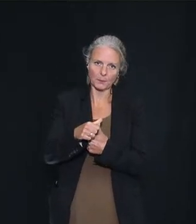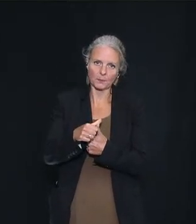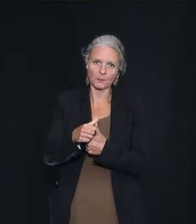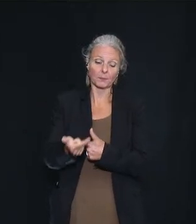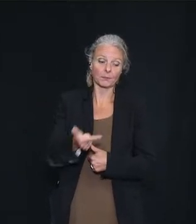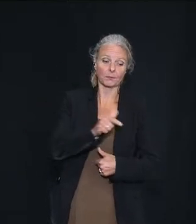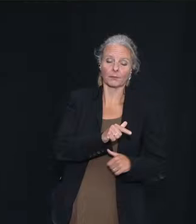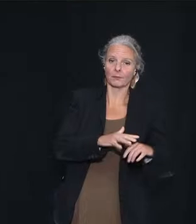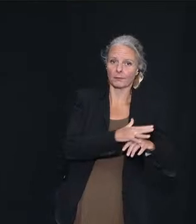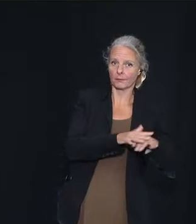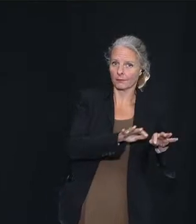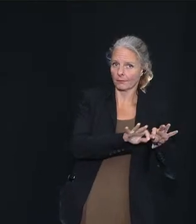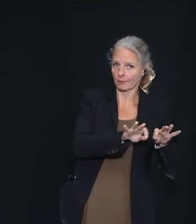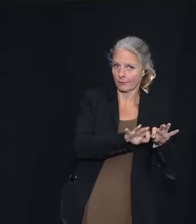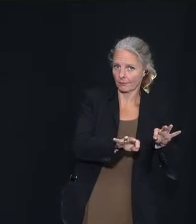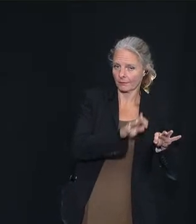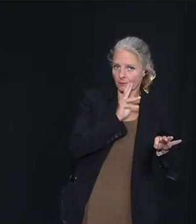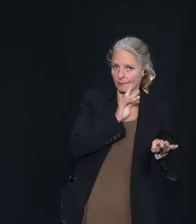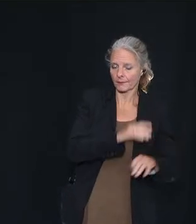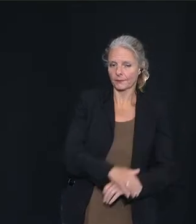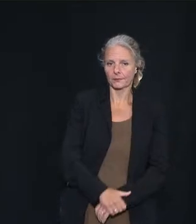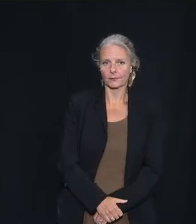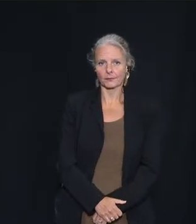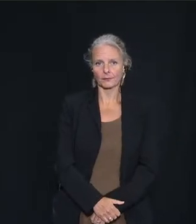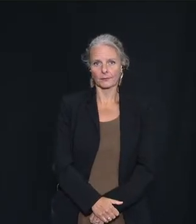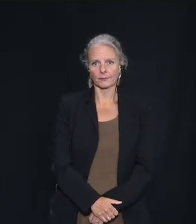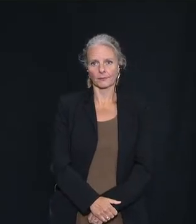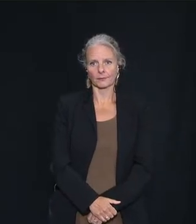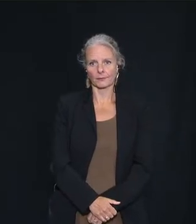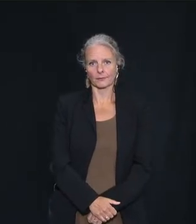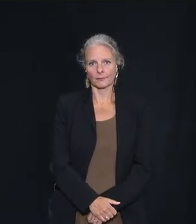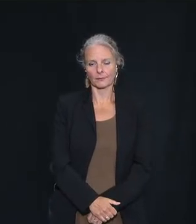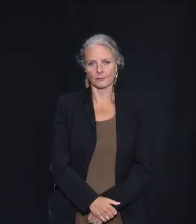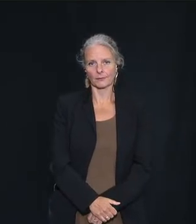kagata kastede change ji and me what is kasgan.